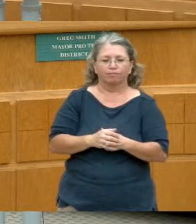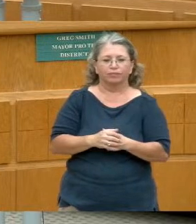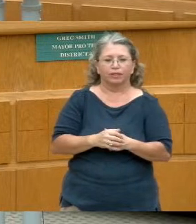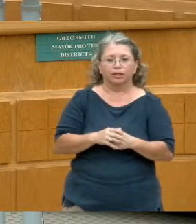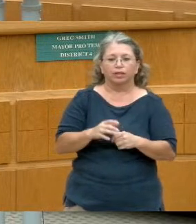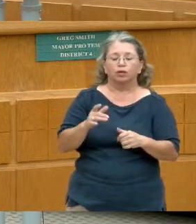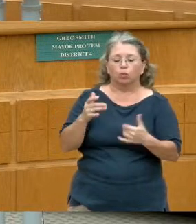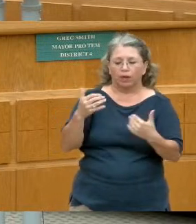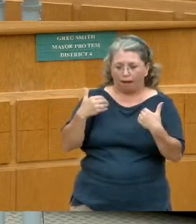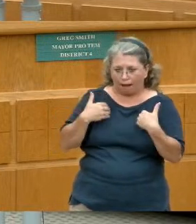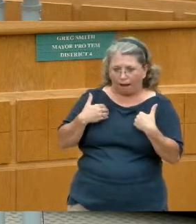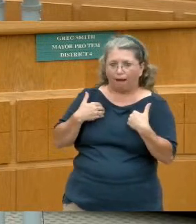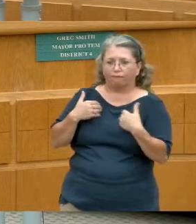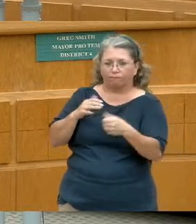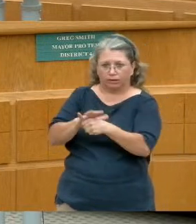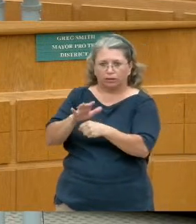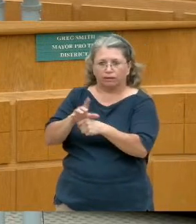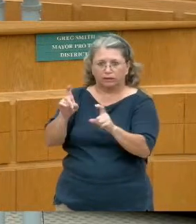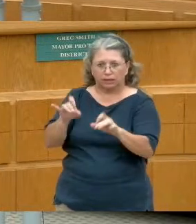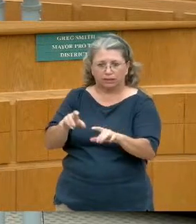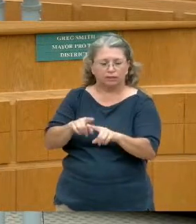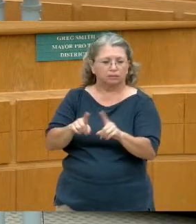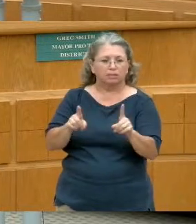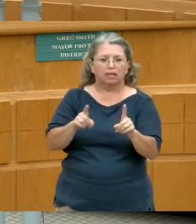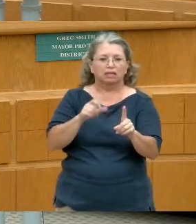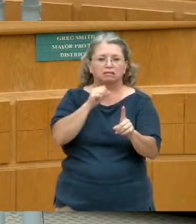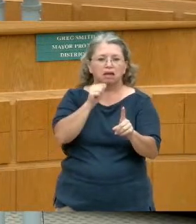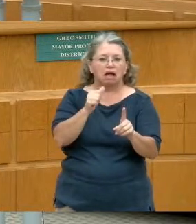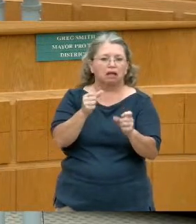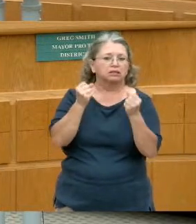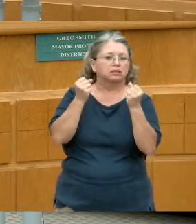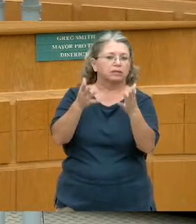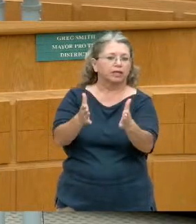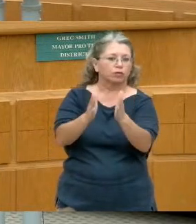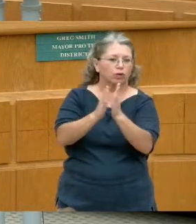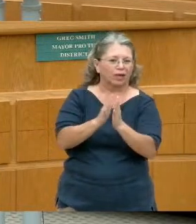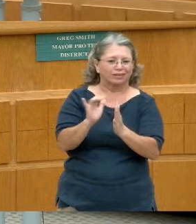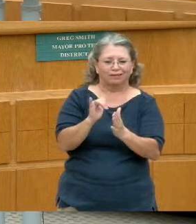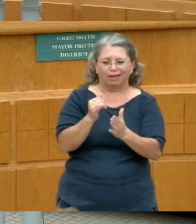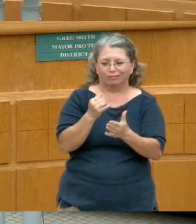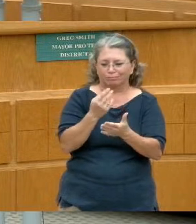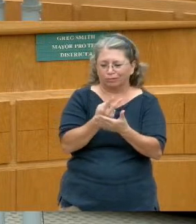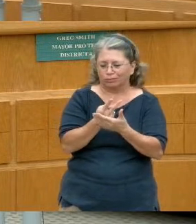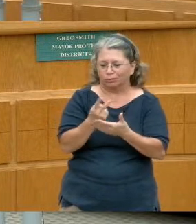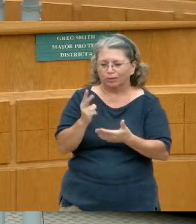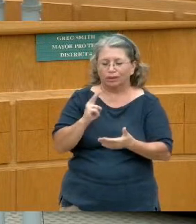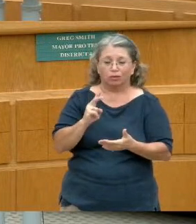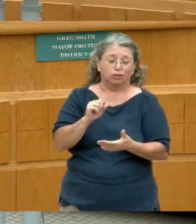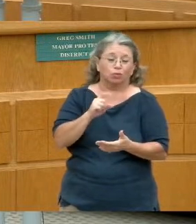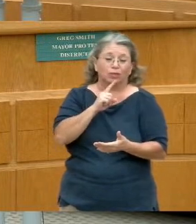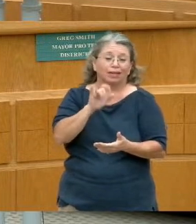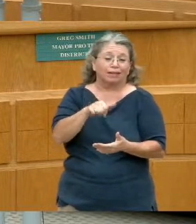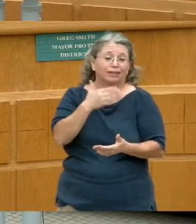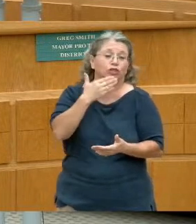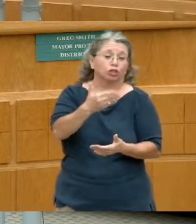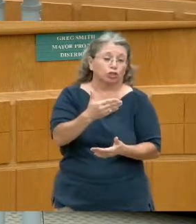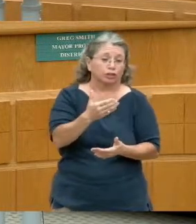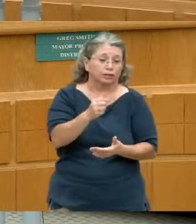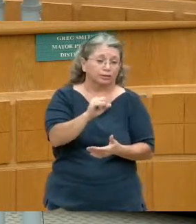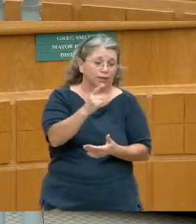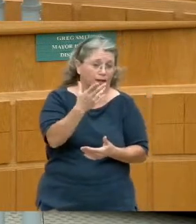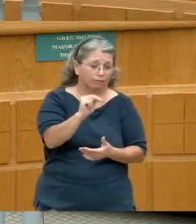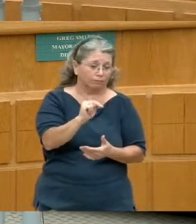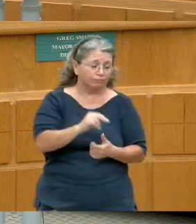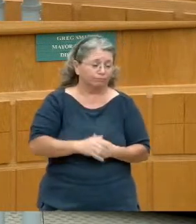testing that we're down from what we were a few weeks ago, and if anything, you can look at it as maybe a good sign as opposed to a bad